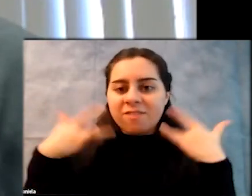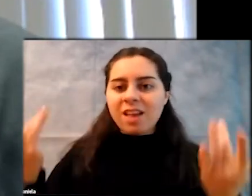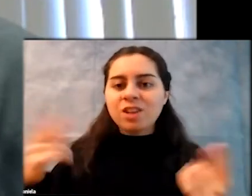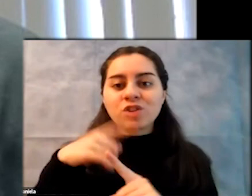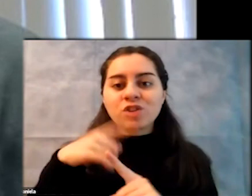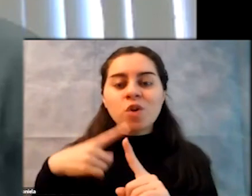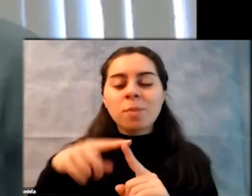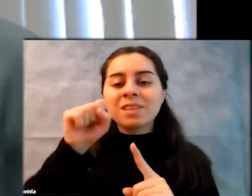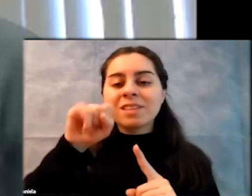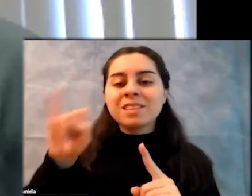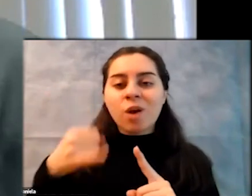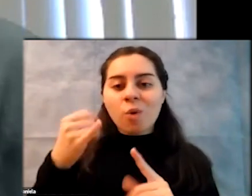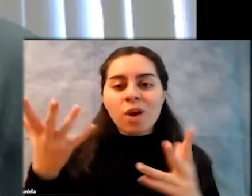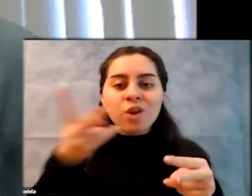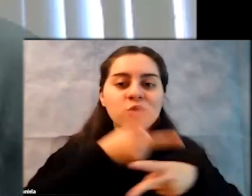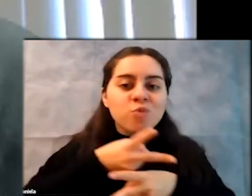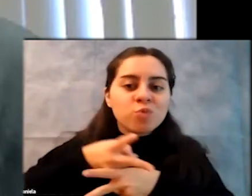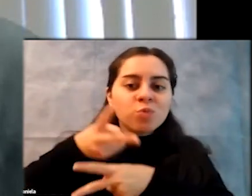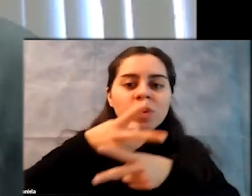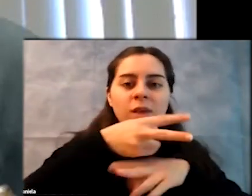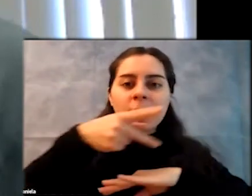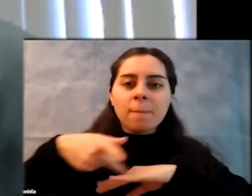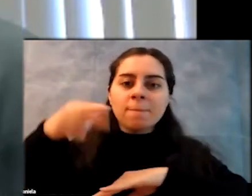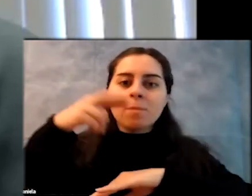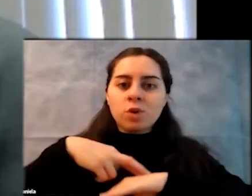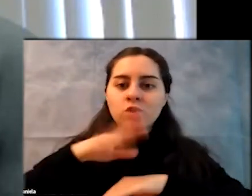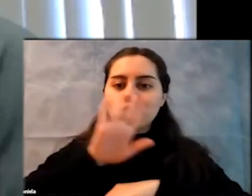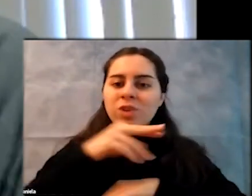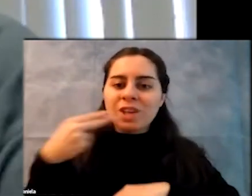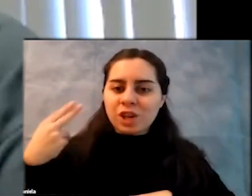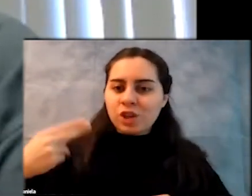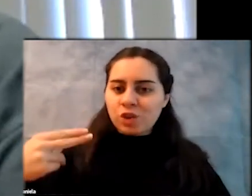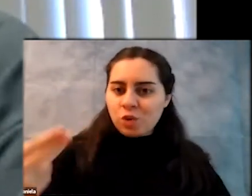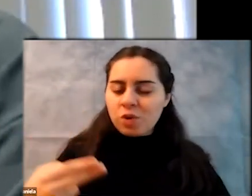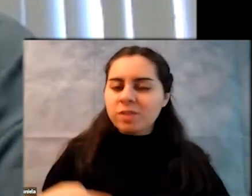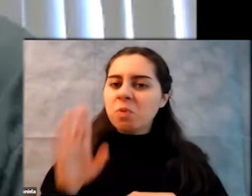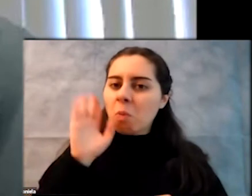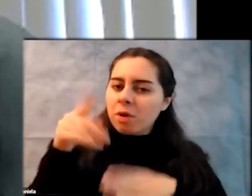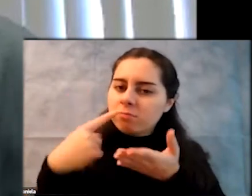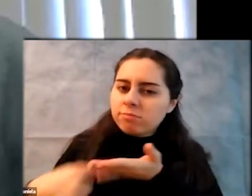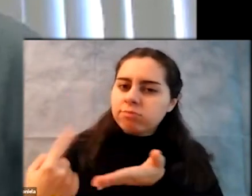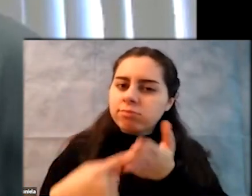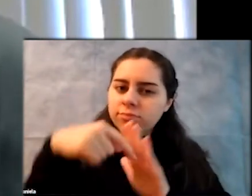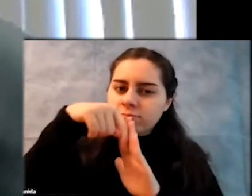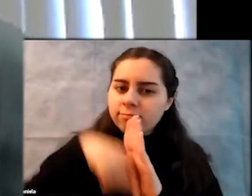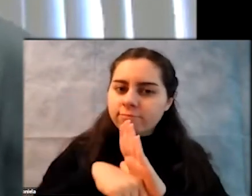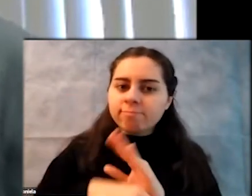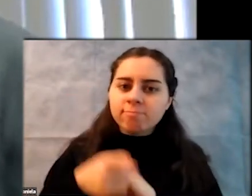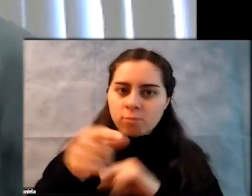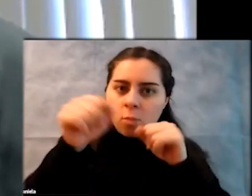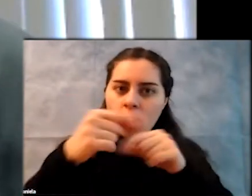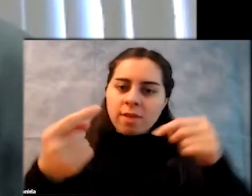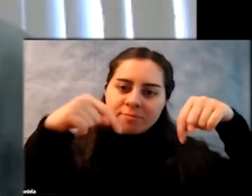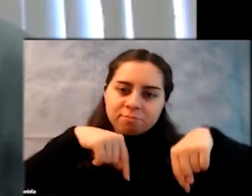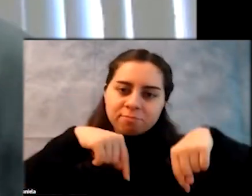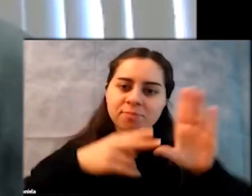historic preservation of Puerto Rico will be explored. And you can RSVP there. And we have